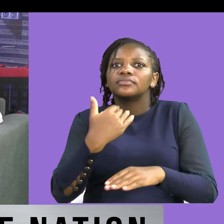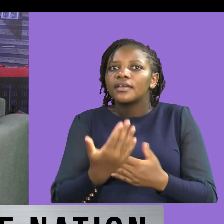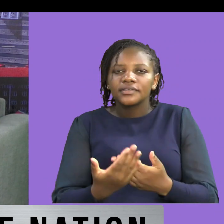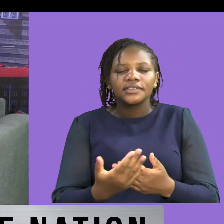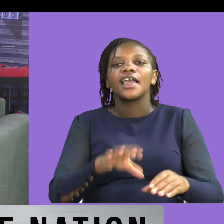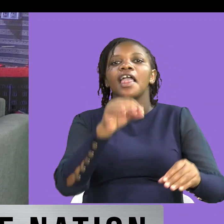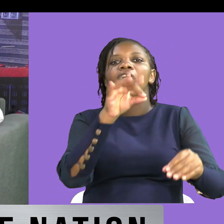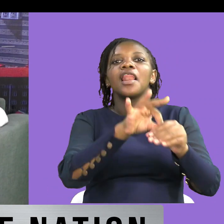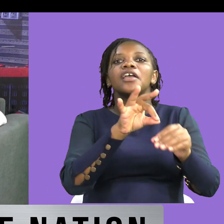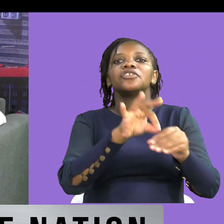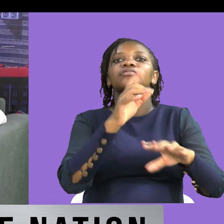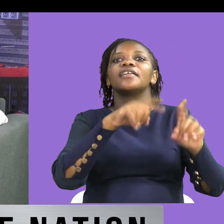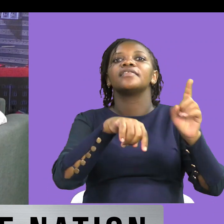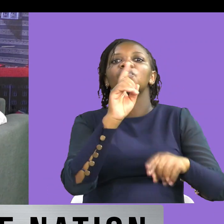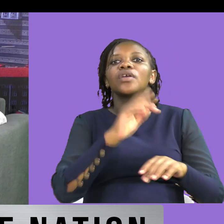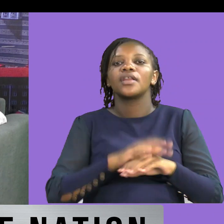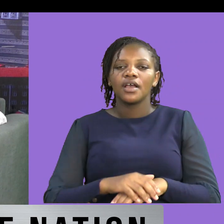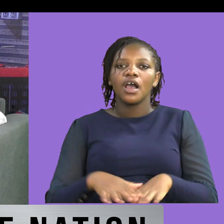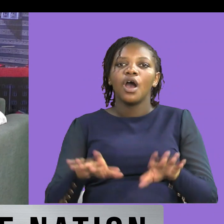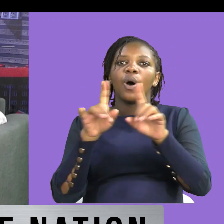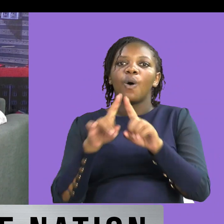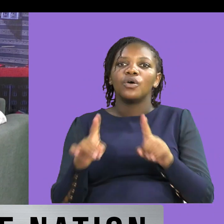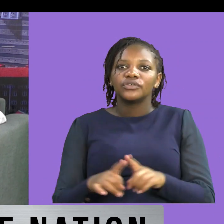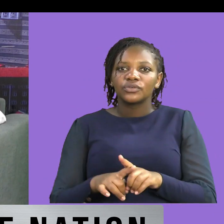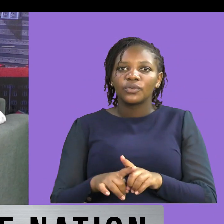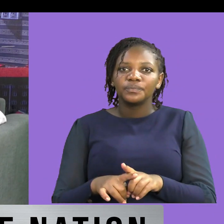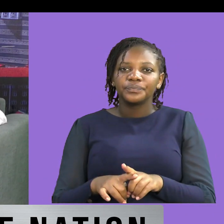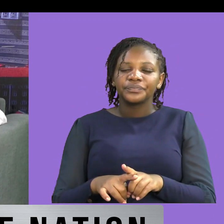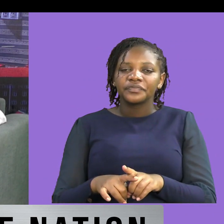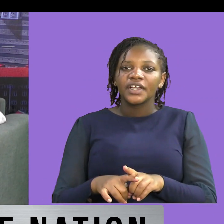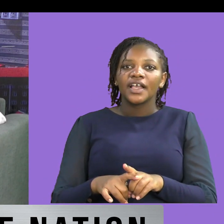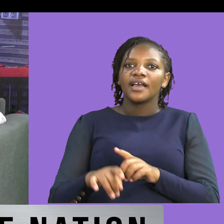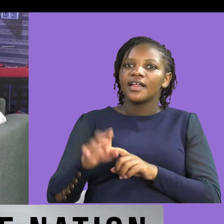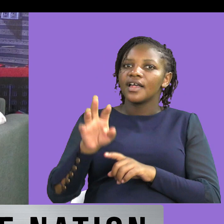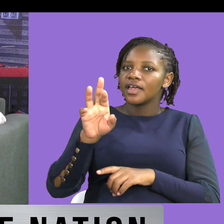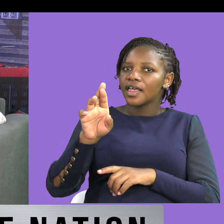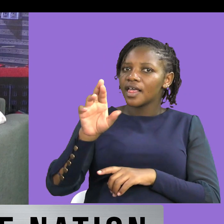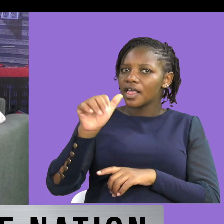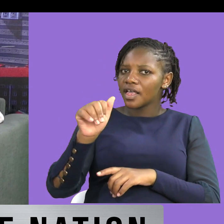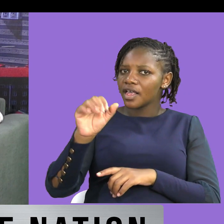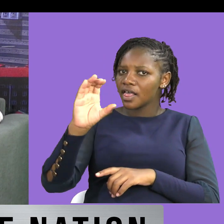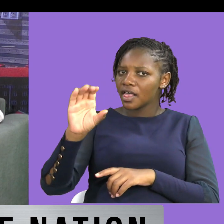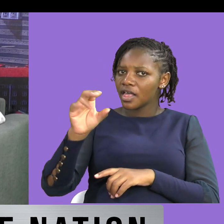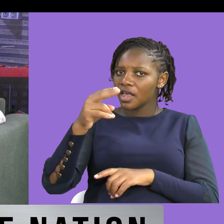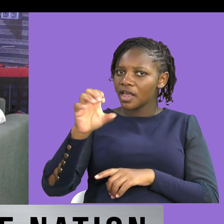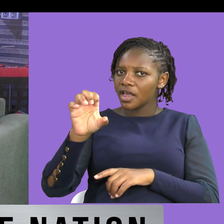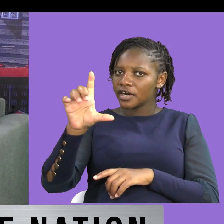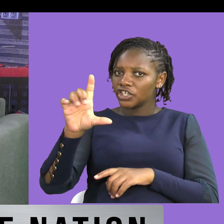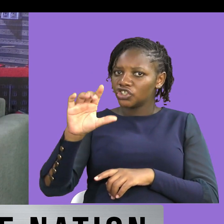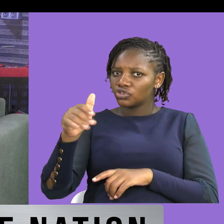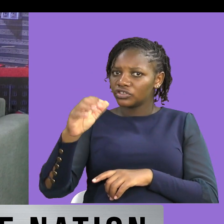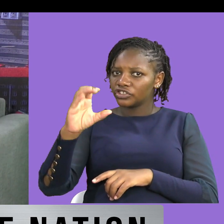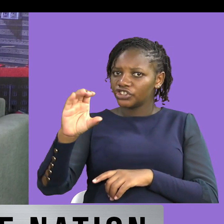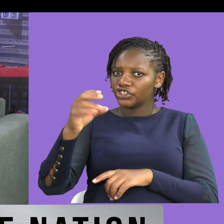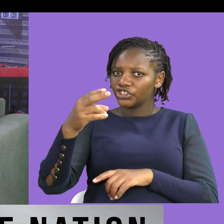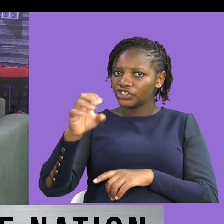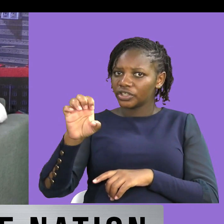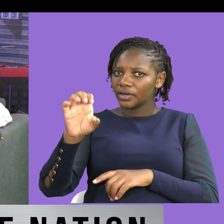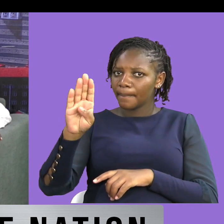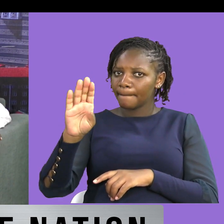Nini wa Nairobi, Manzi wa Nairobi, this was Shebesh. She was nominated originally and then got elected, and then of course